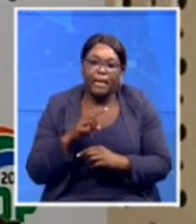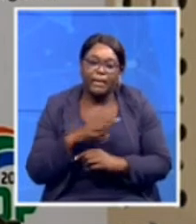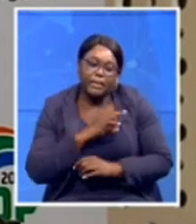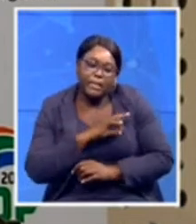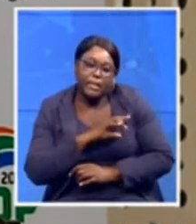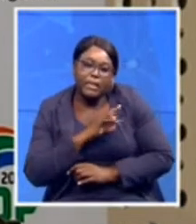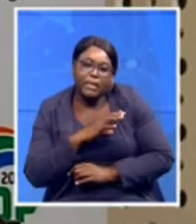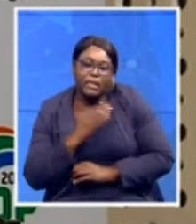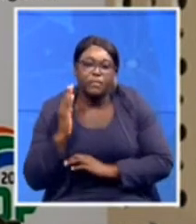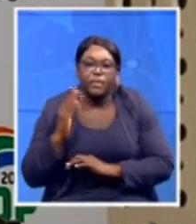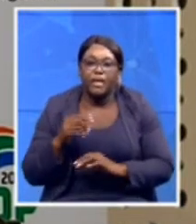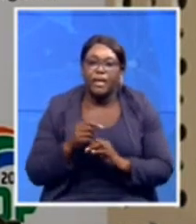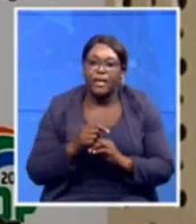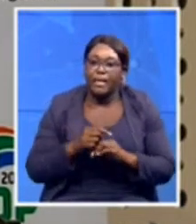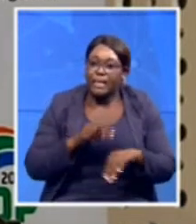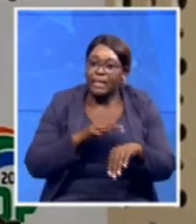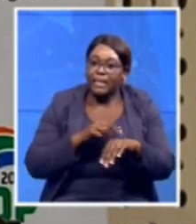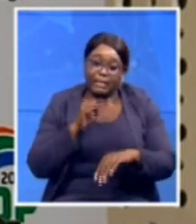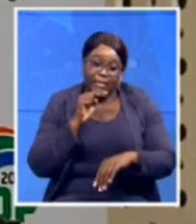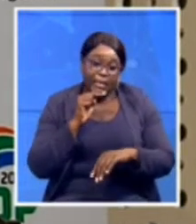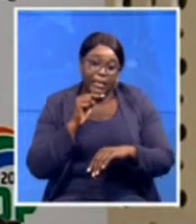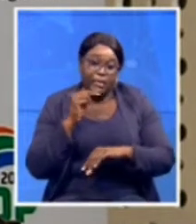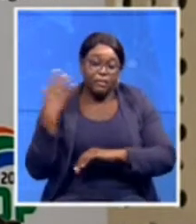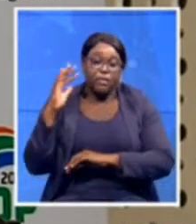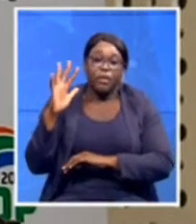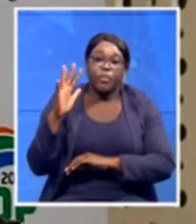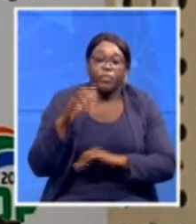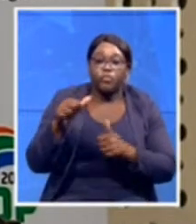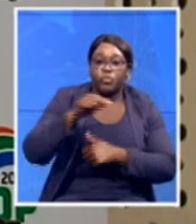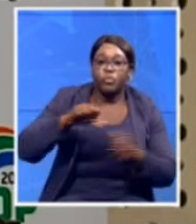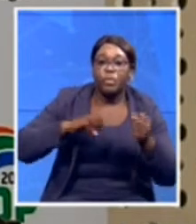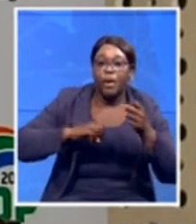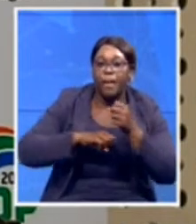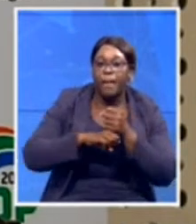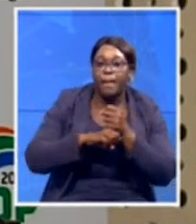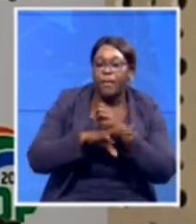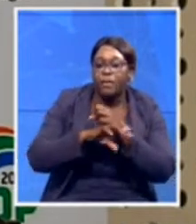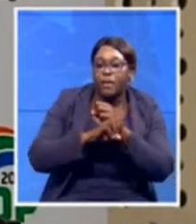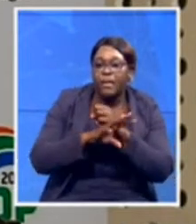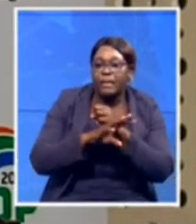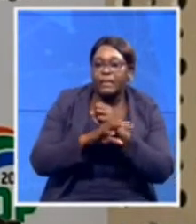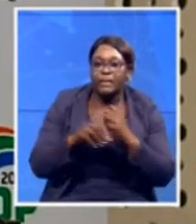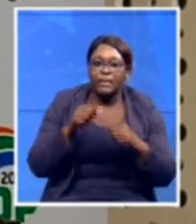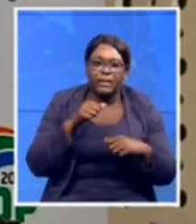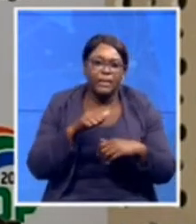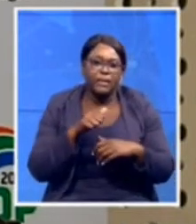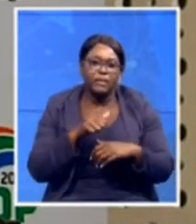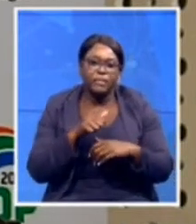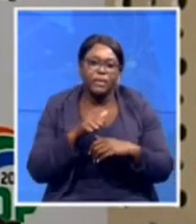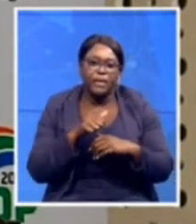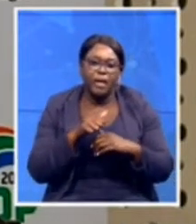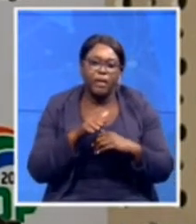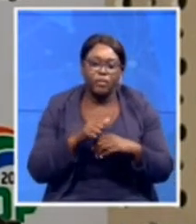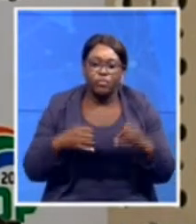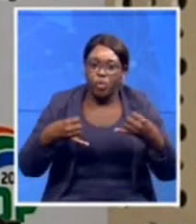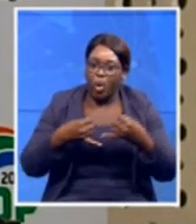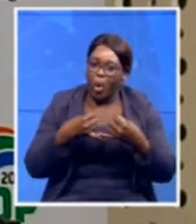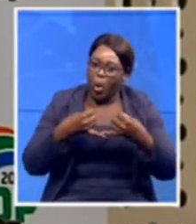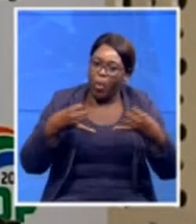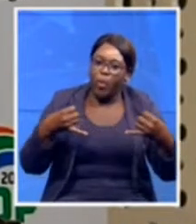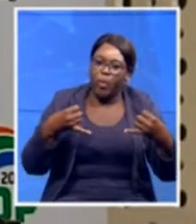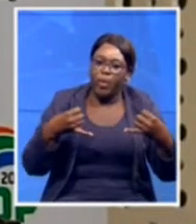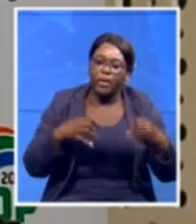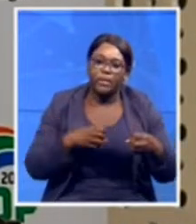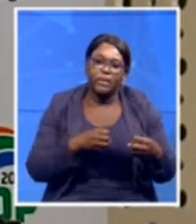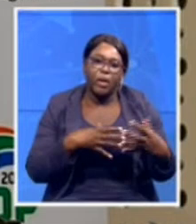media platforms, it does not matter that you're a commercial online distributor or a non-commercial online distributor. You have the ability to